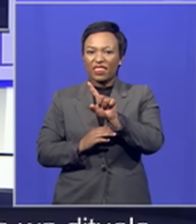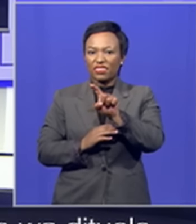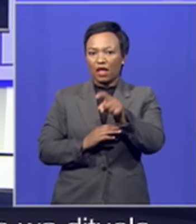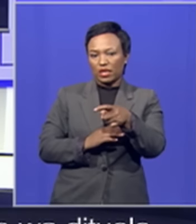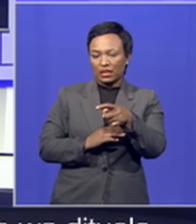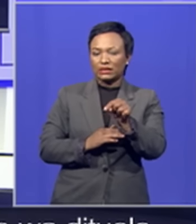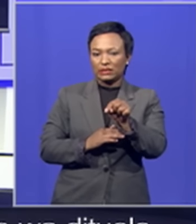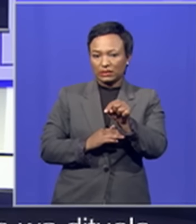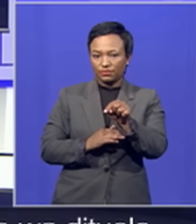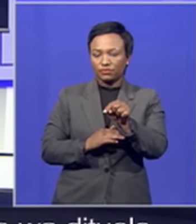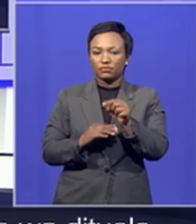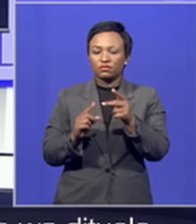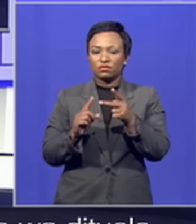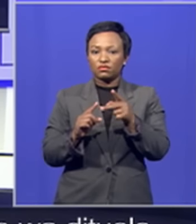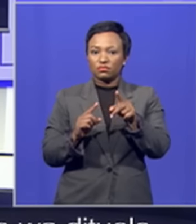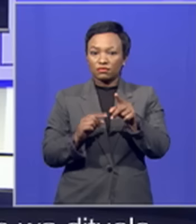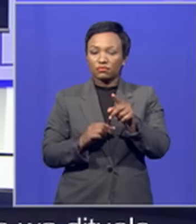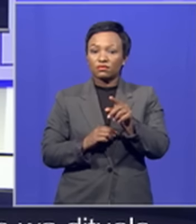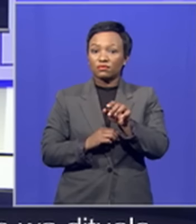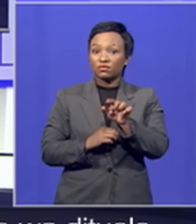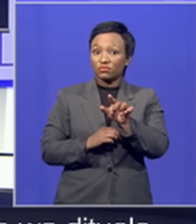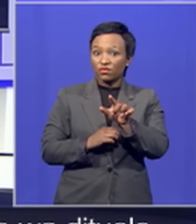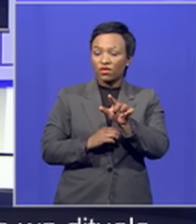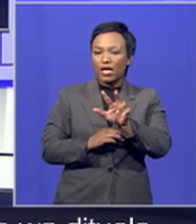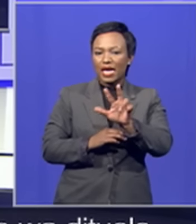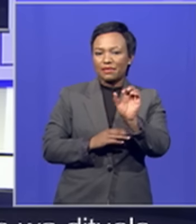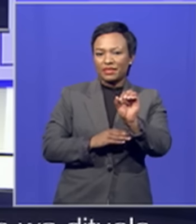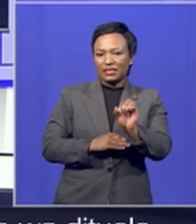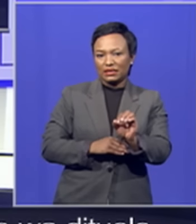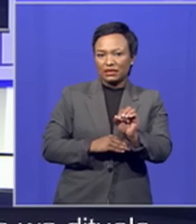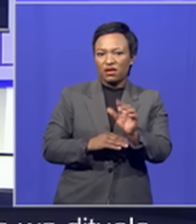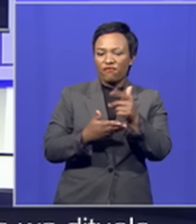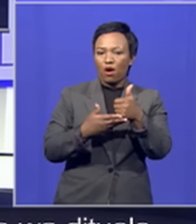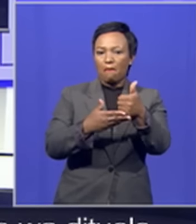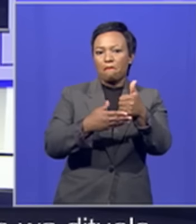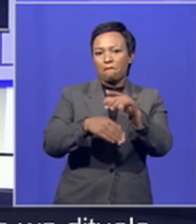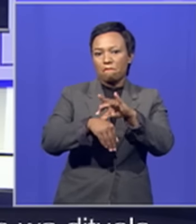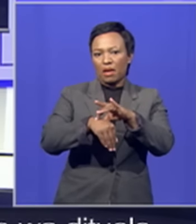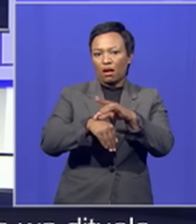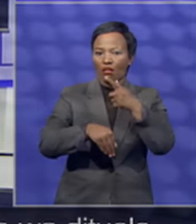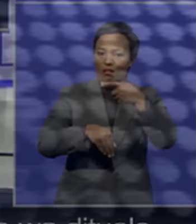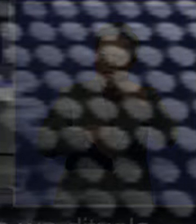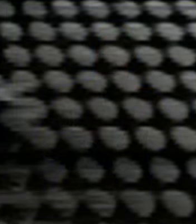gore setlamo se duele diperesente di le 80 go dithuso tsa kalafi.